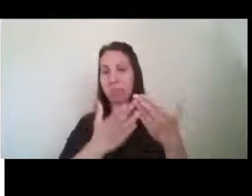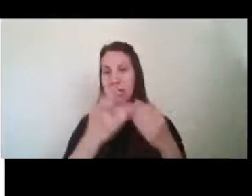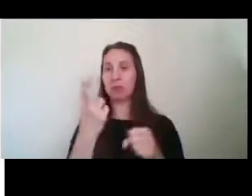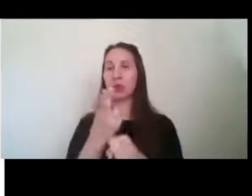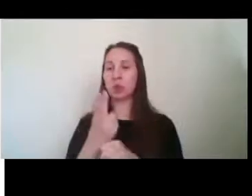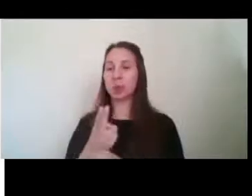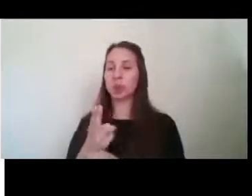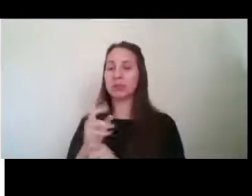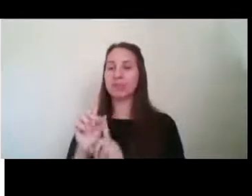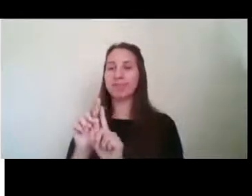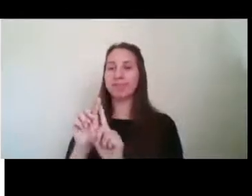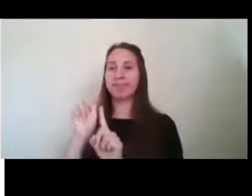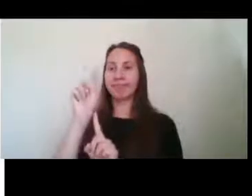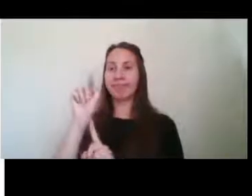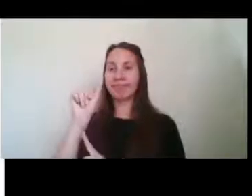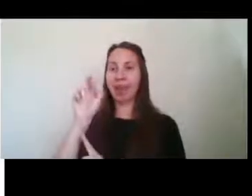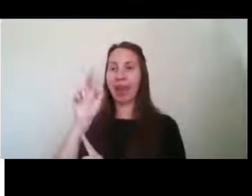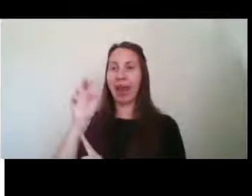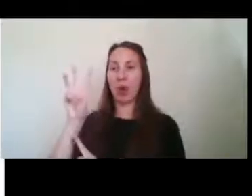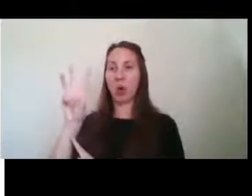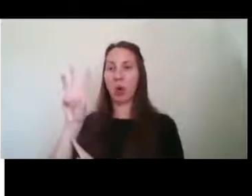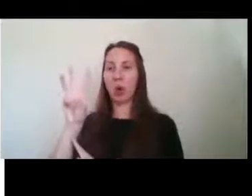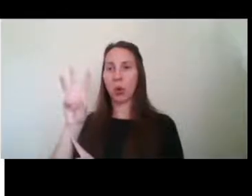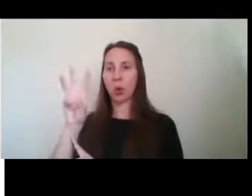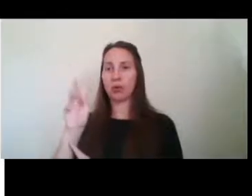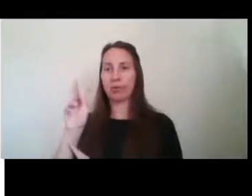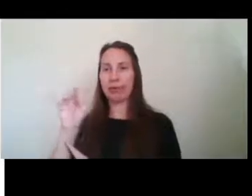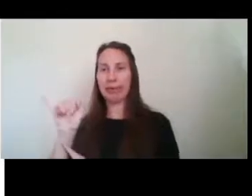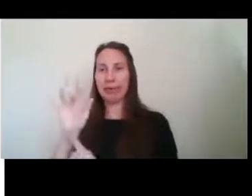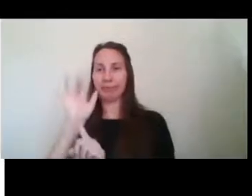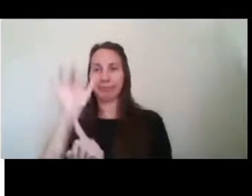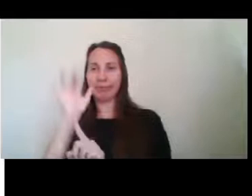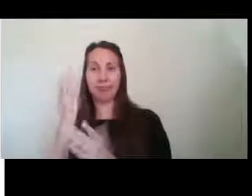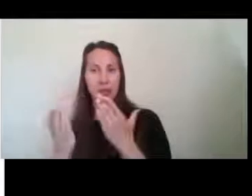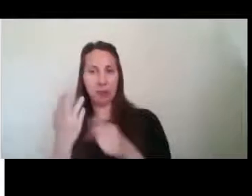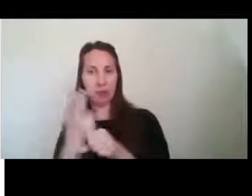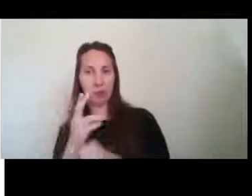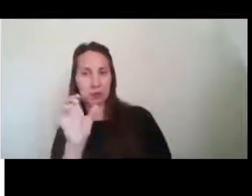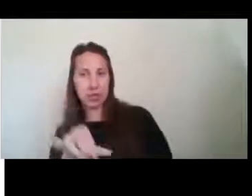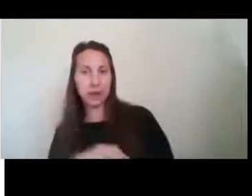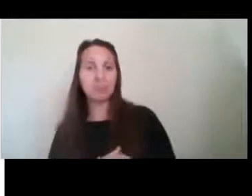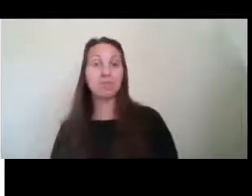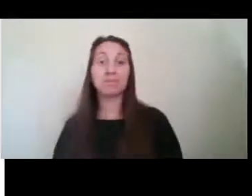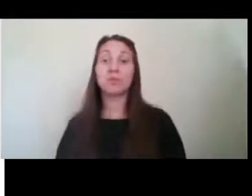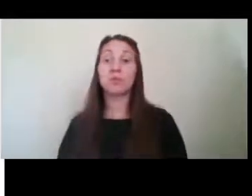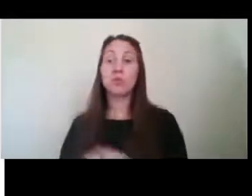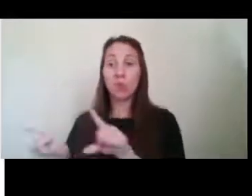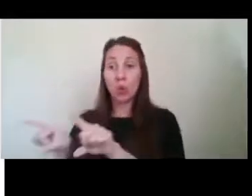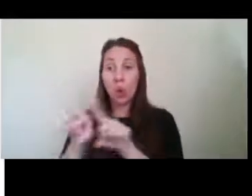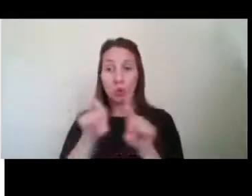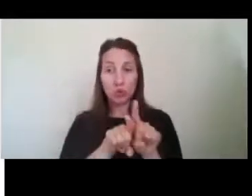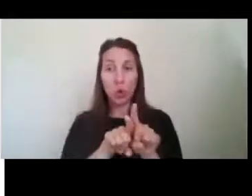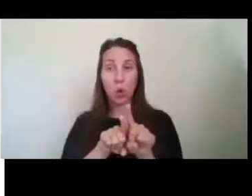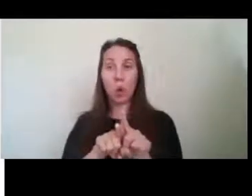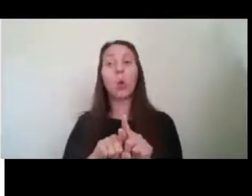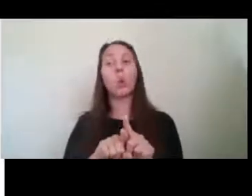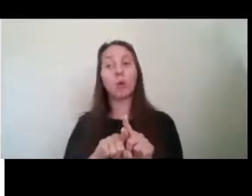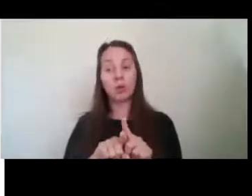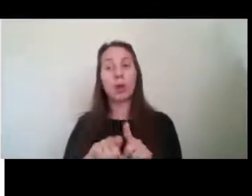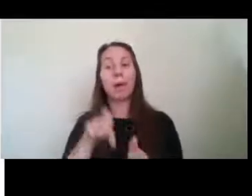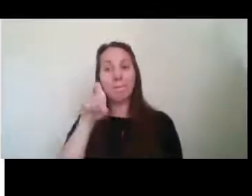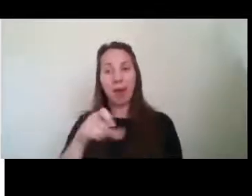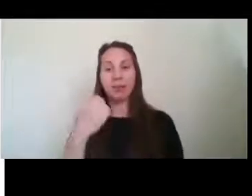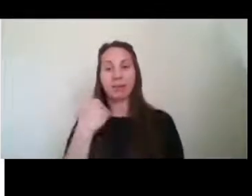spacebar to deploy that choice. And also when navigating a page via the keyboard, a sighted user must have a